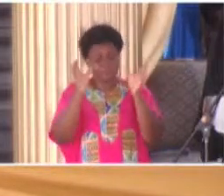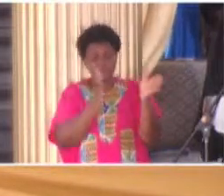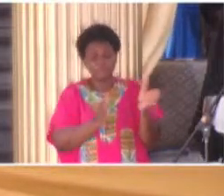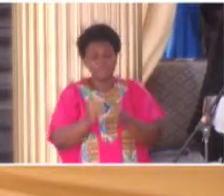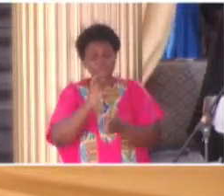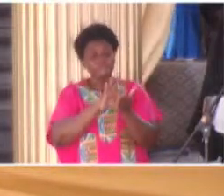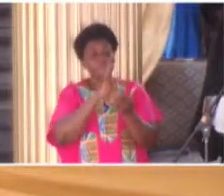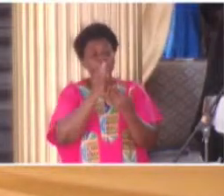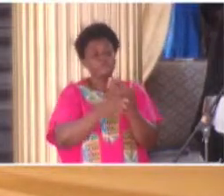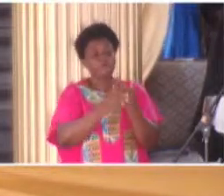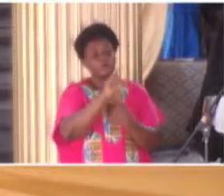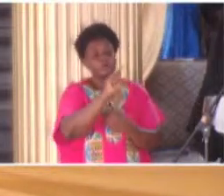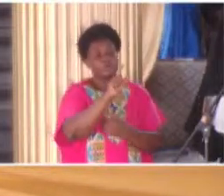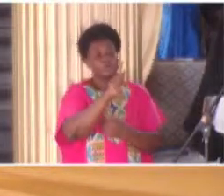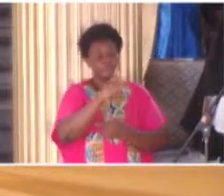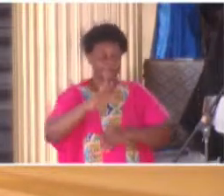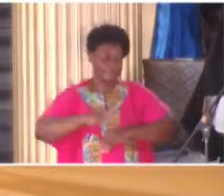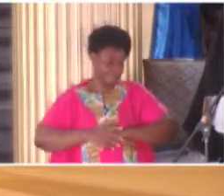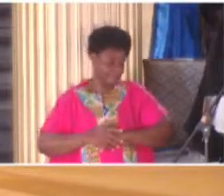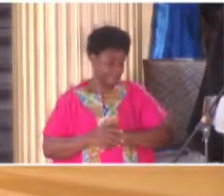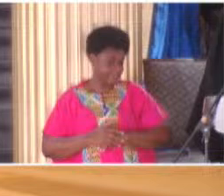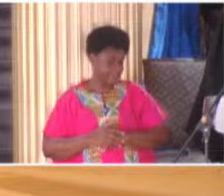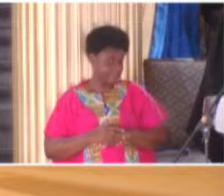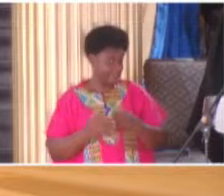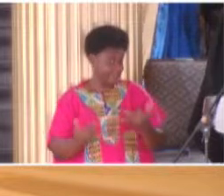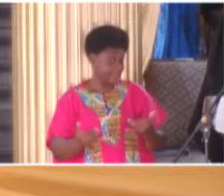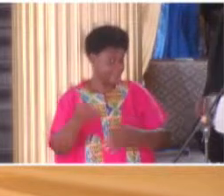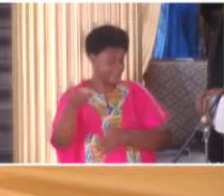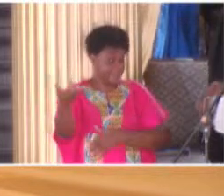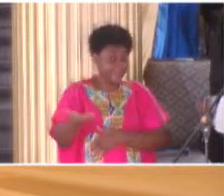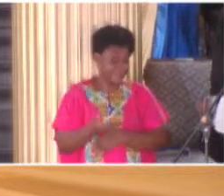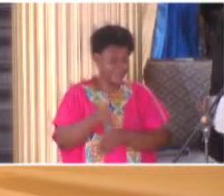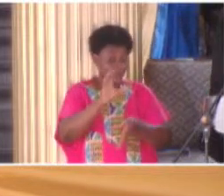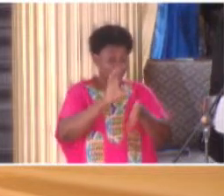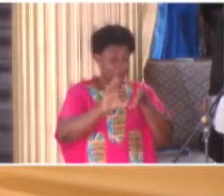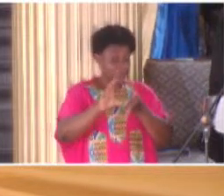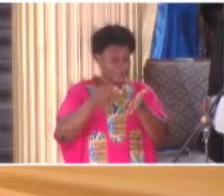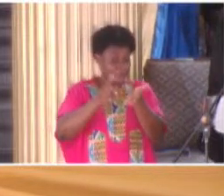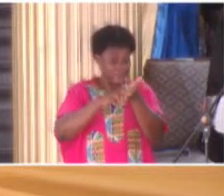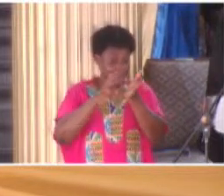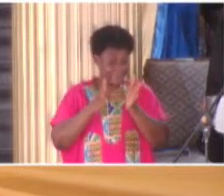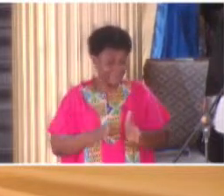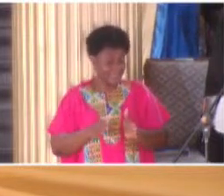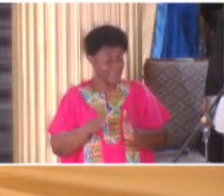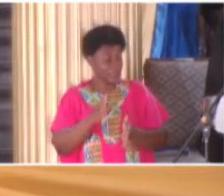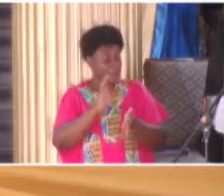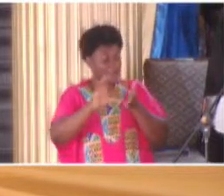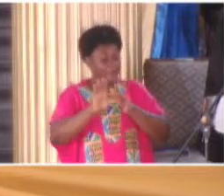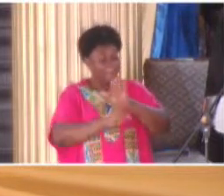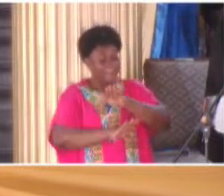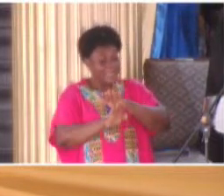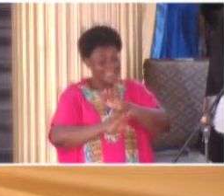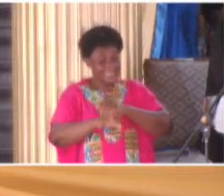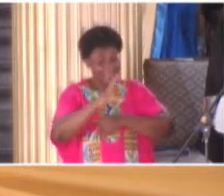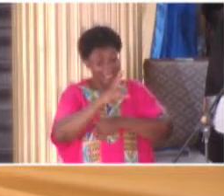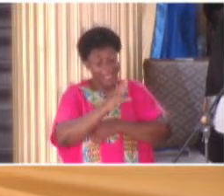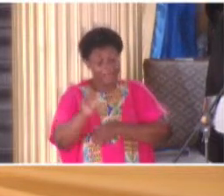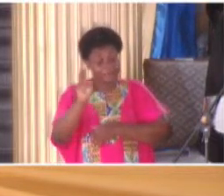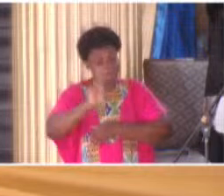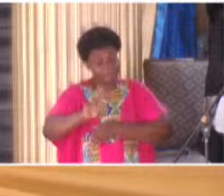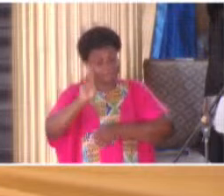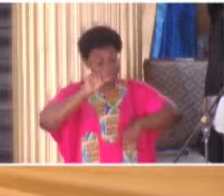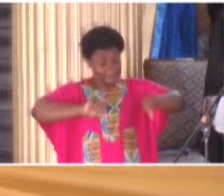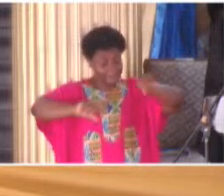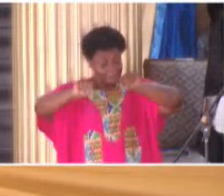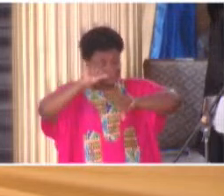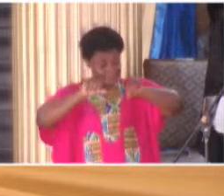February 2025. I shall now invite the College Registrar of the College of Basic and Applied Sciences,